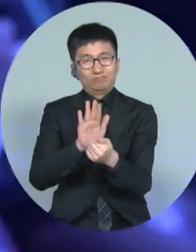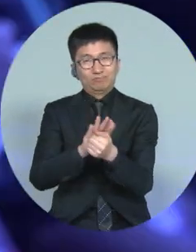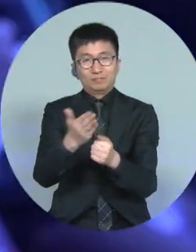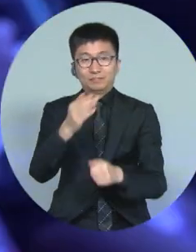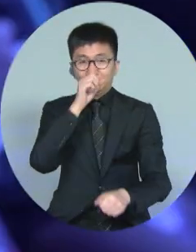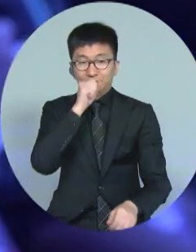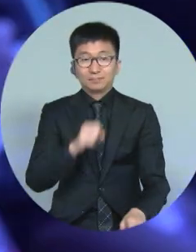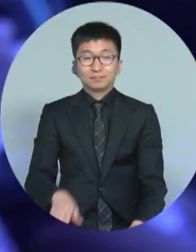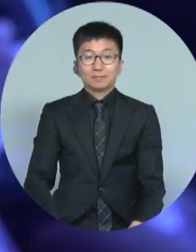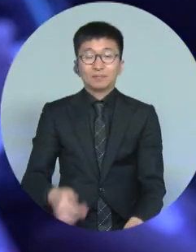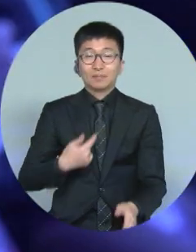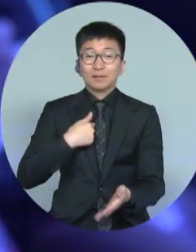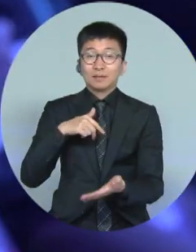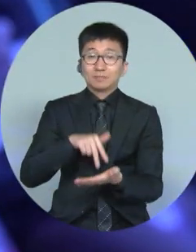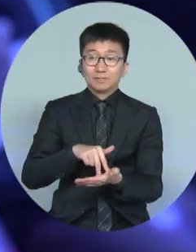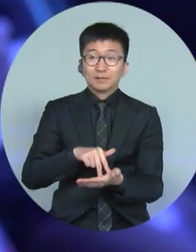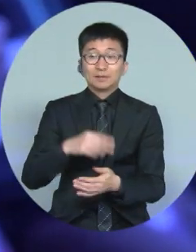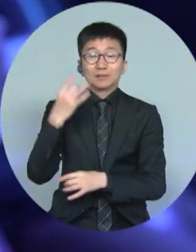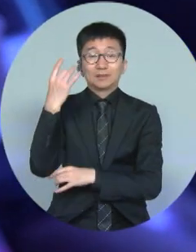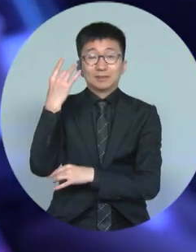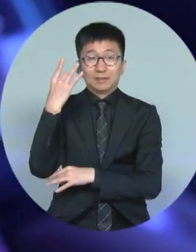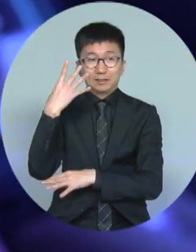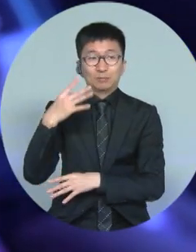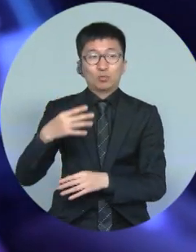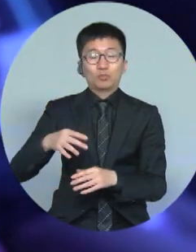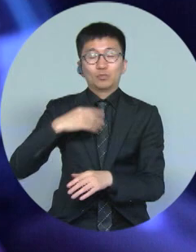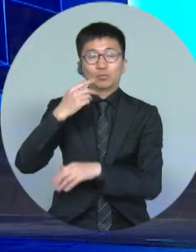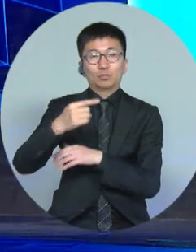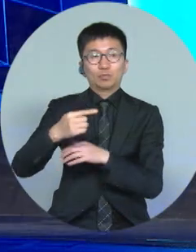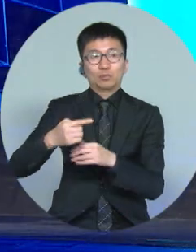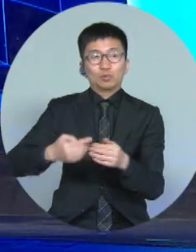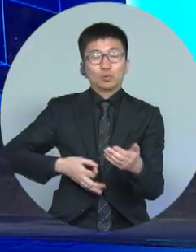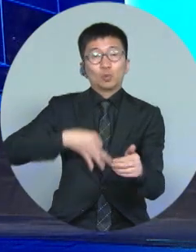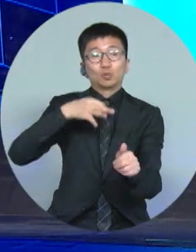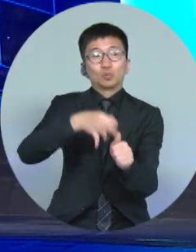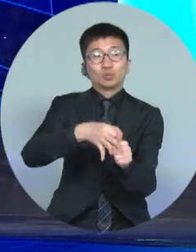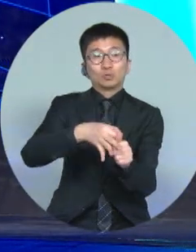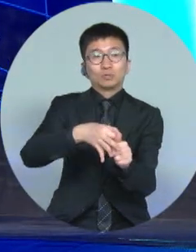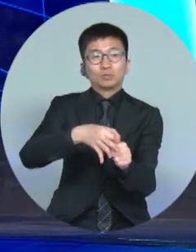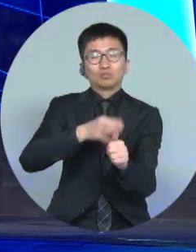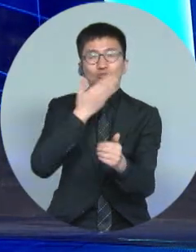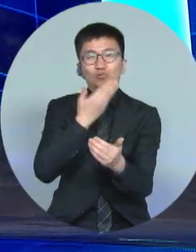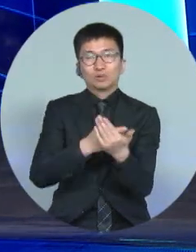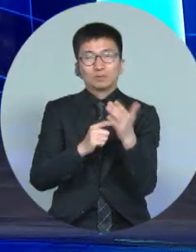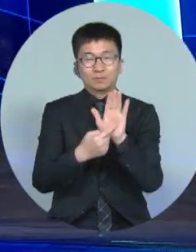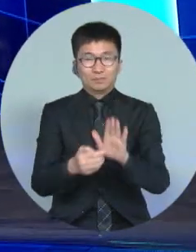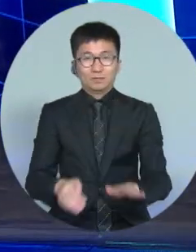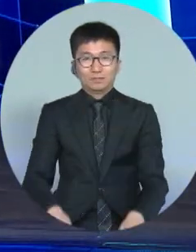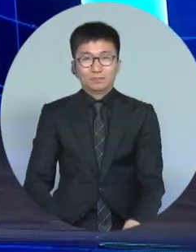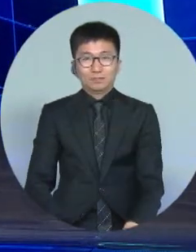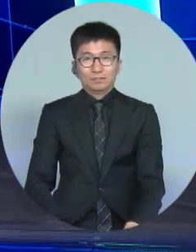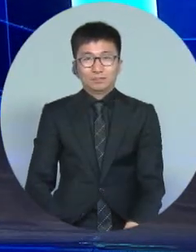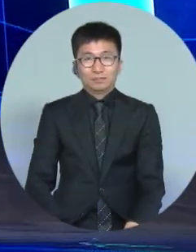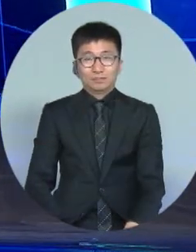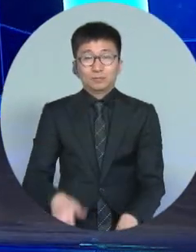people must feel secure in order to participate actively in a market